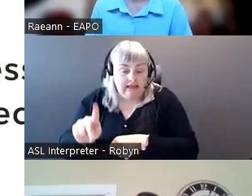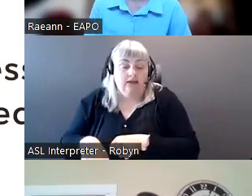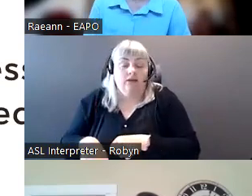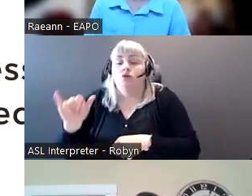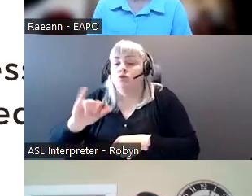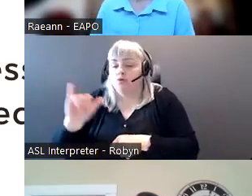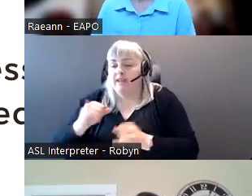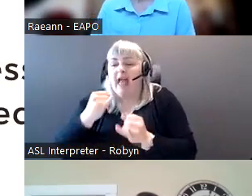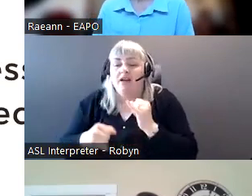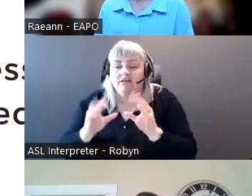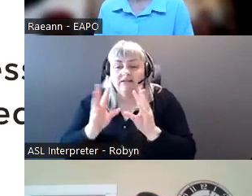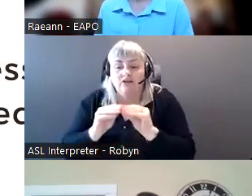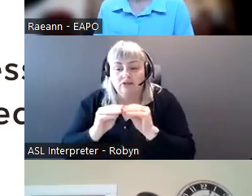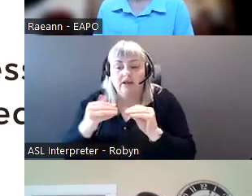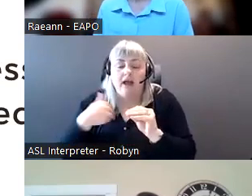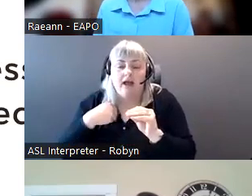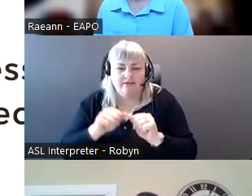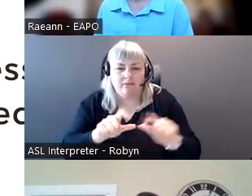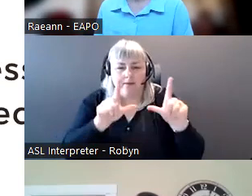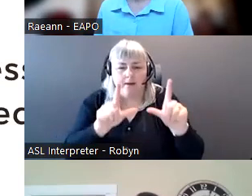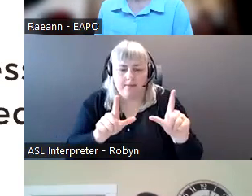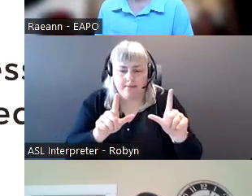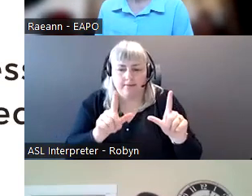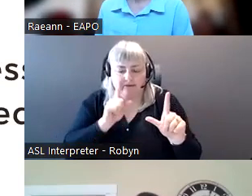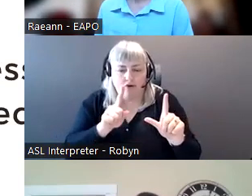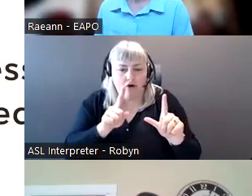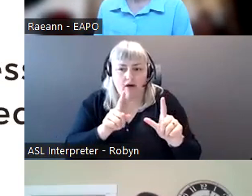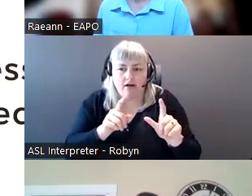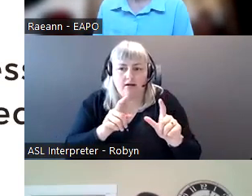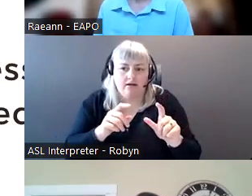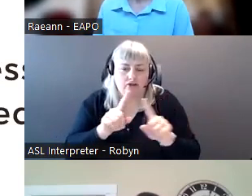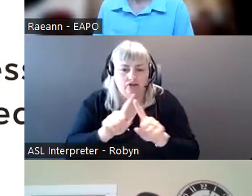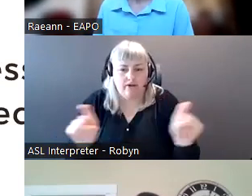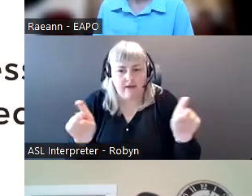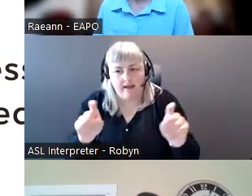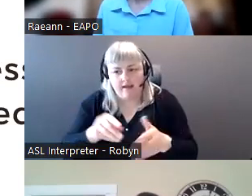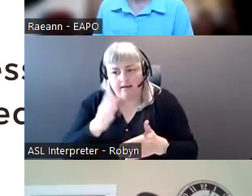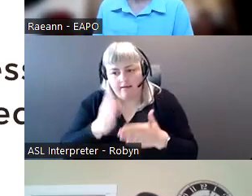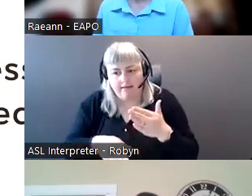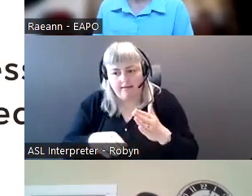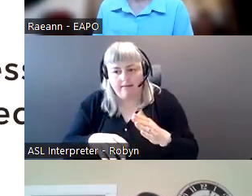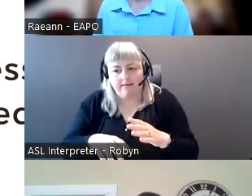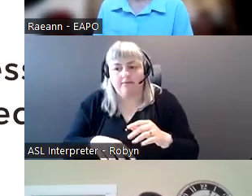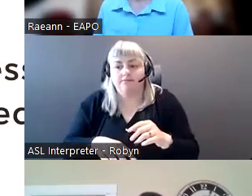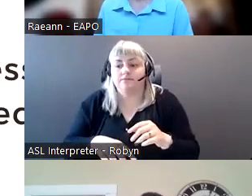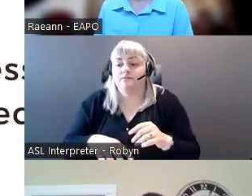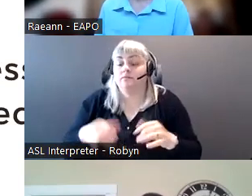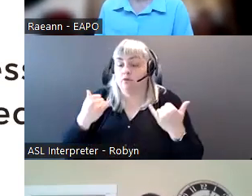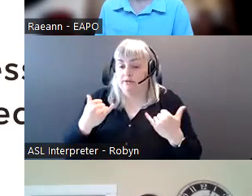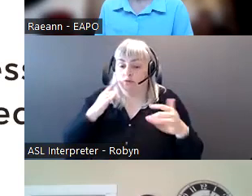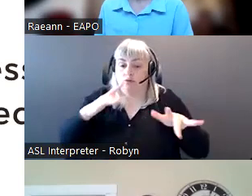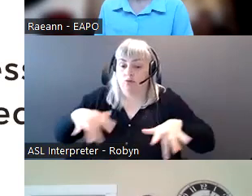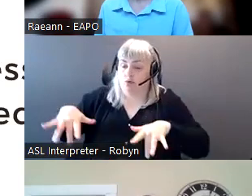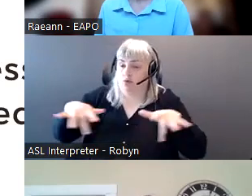little pop-up box just to complete the survey. We are recording today's session, and it will be available on